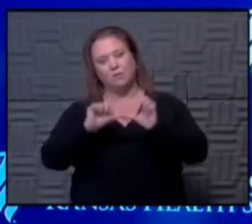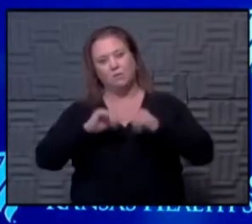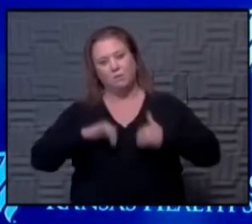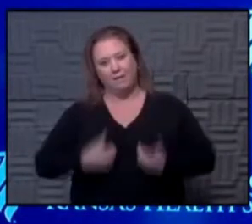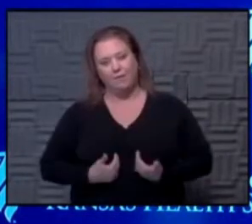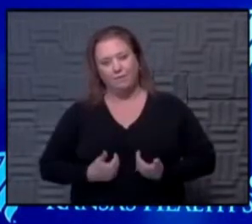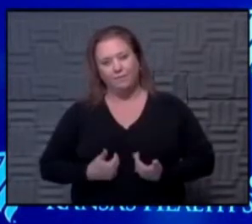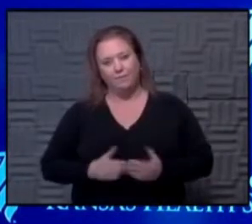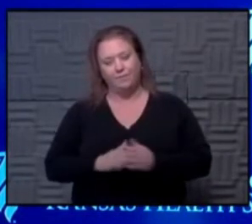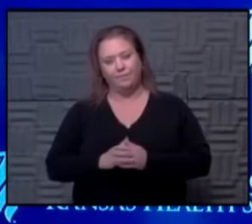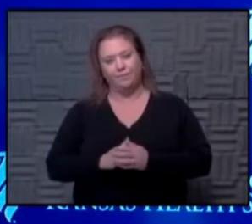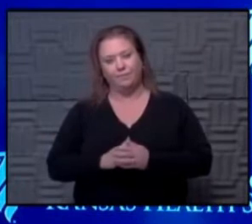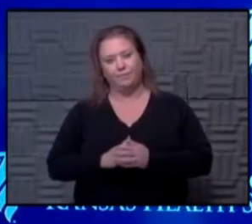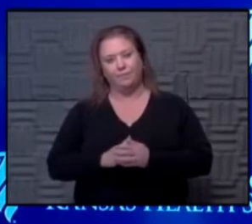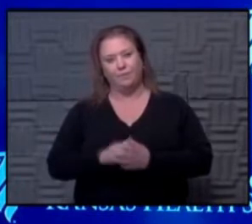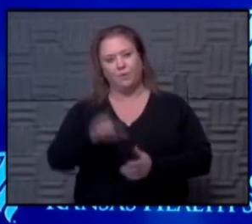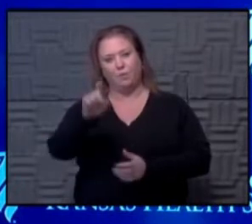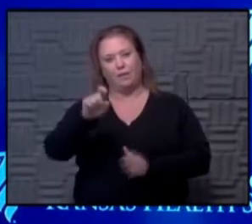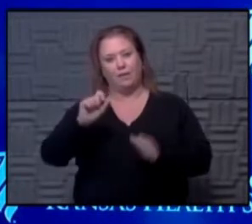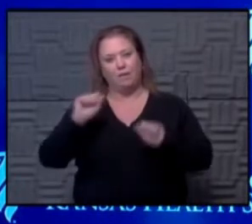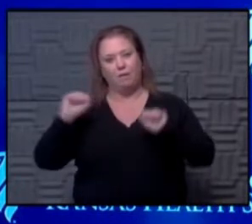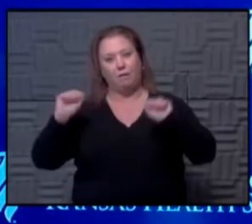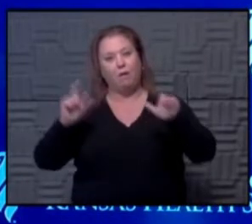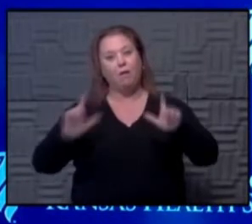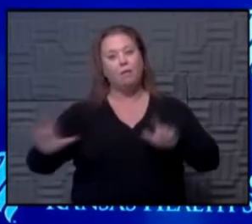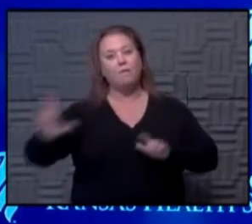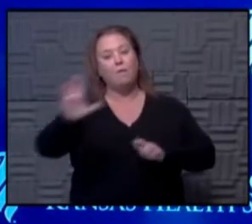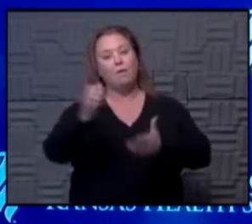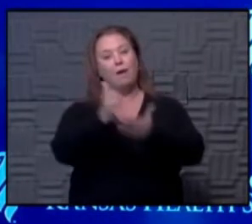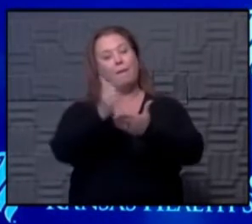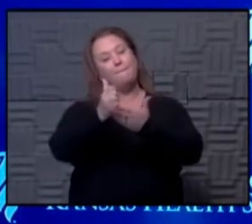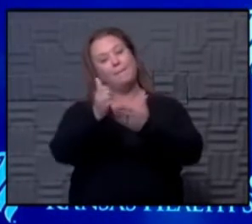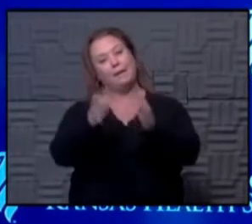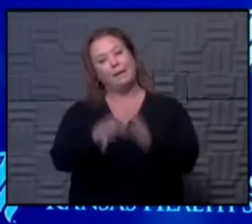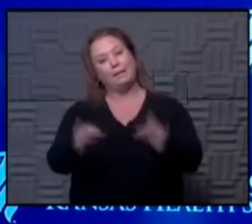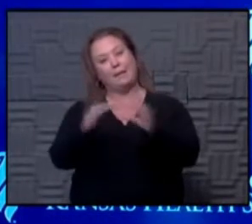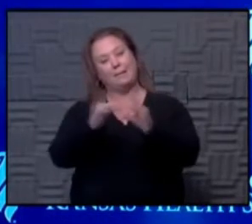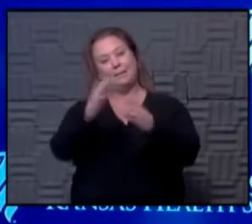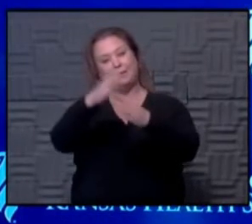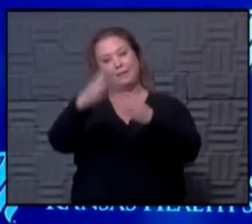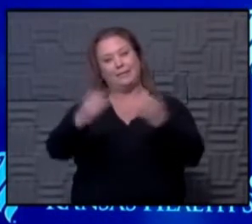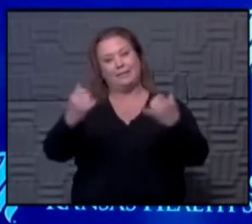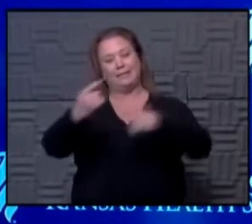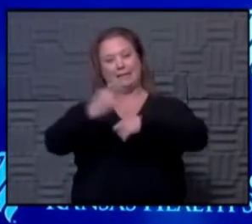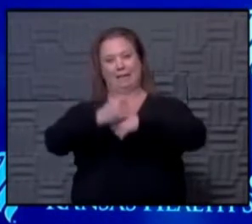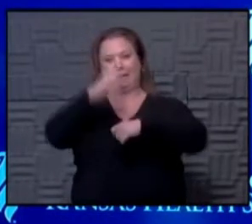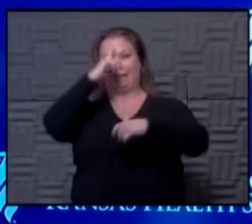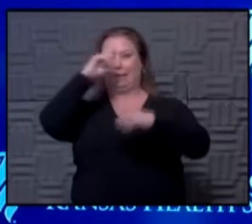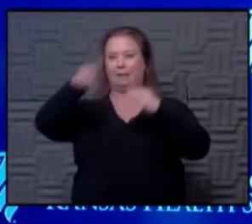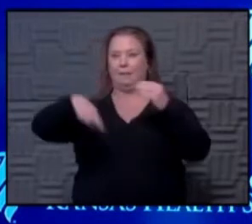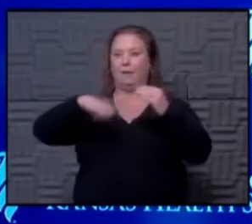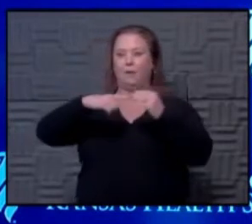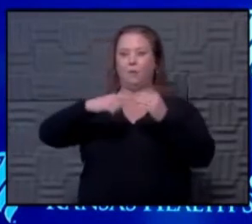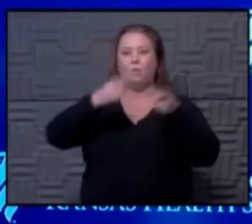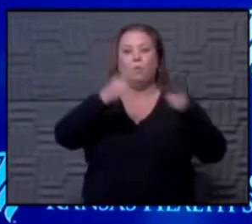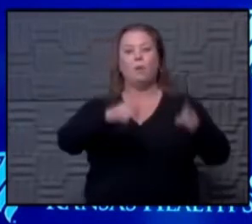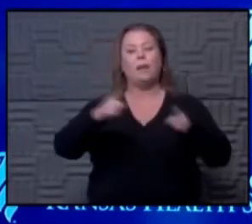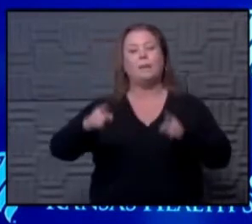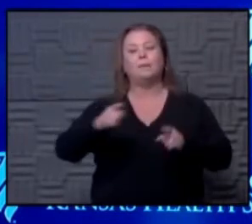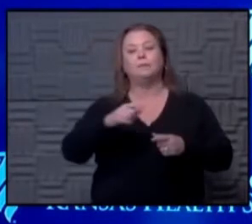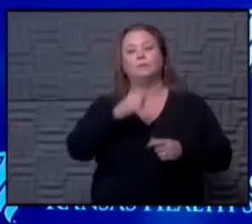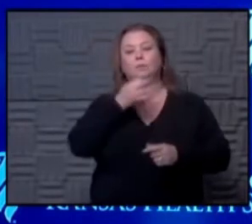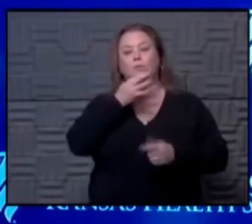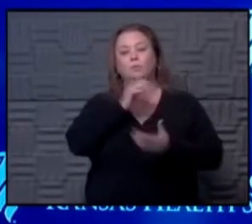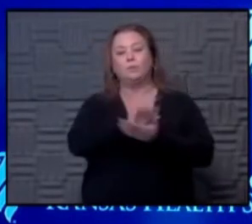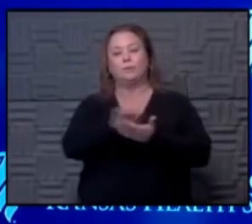tired, and we absolutely need everyone's help. That message, as we end today and think about what happens in the coming